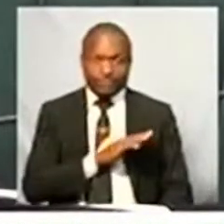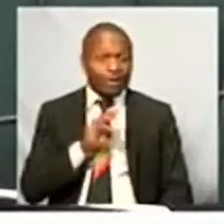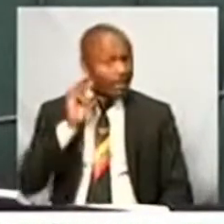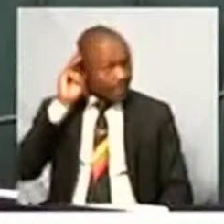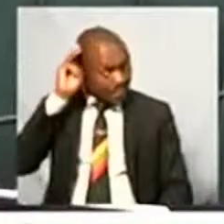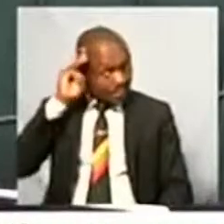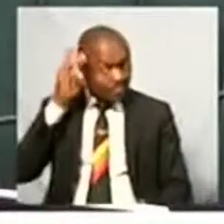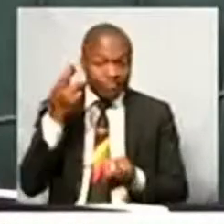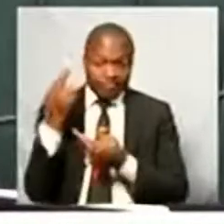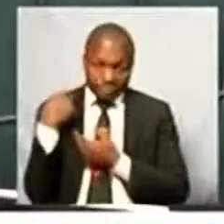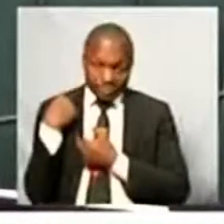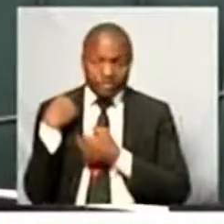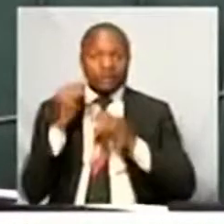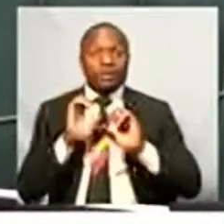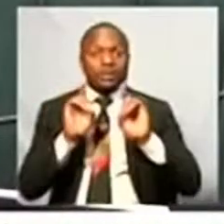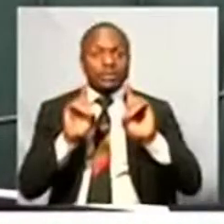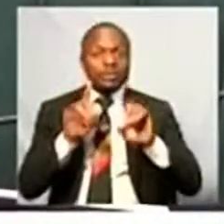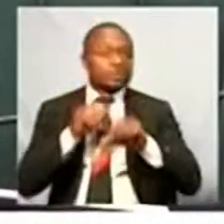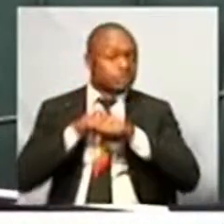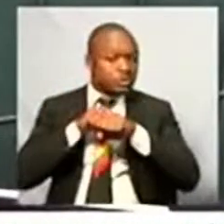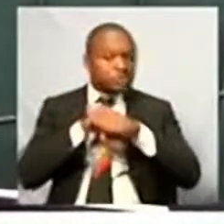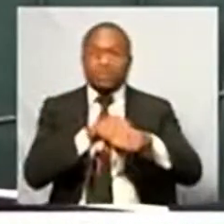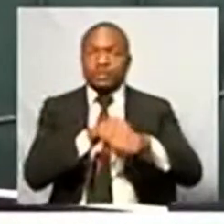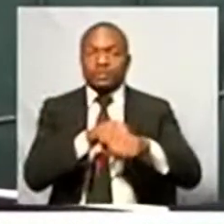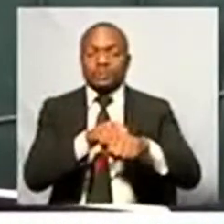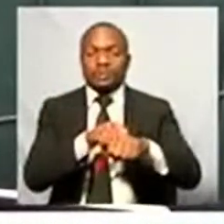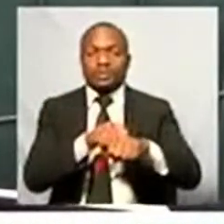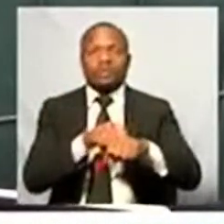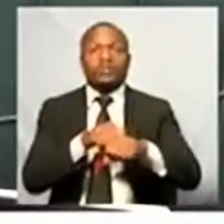for education, transport, and